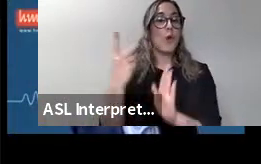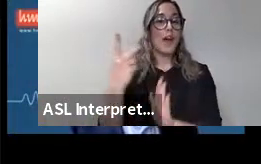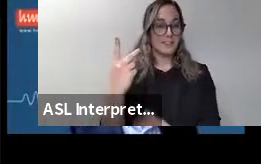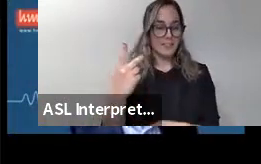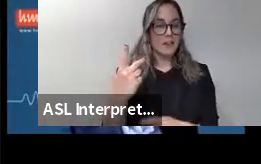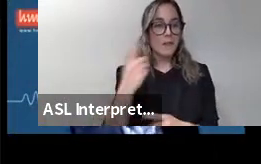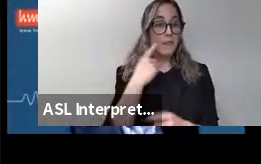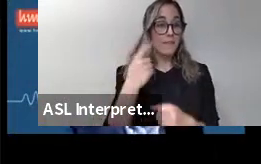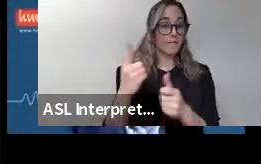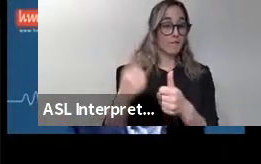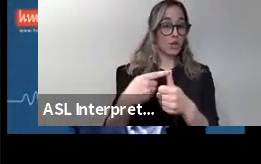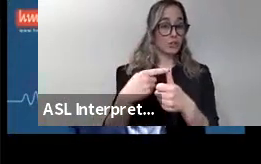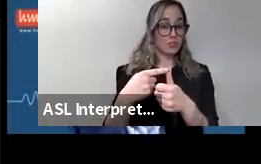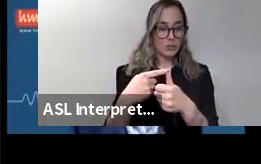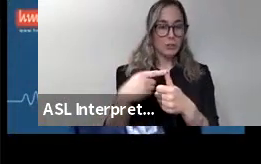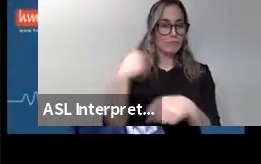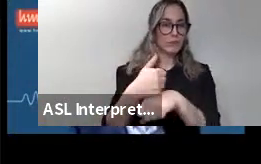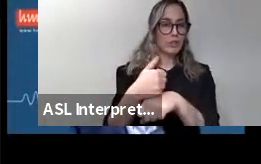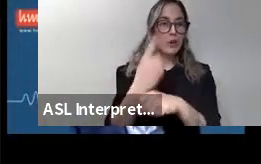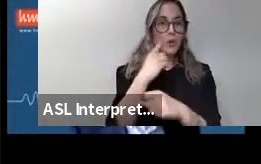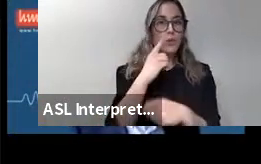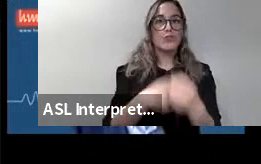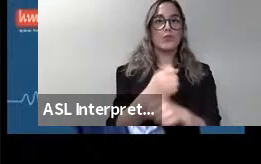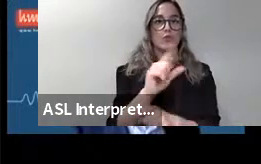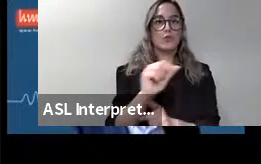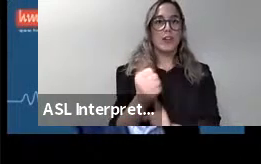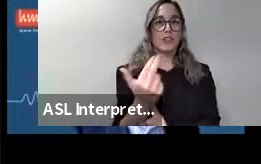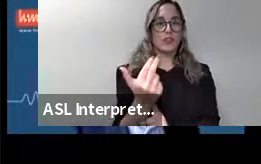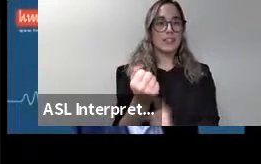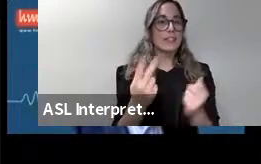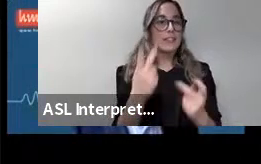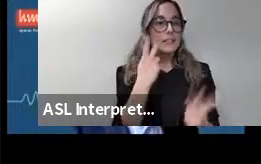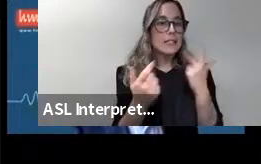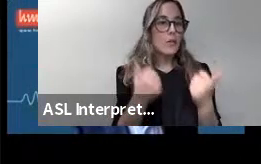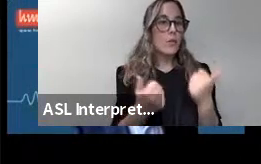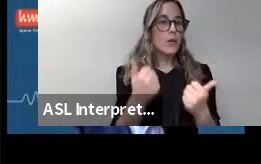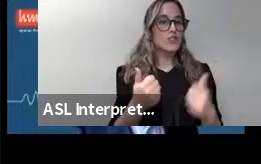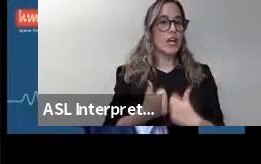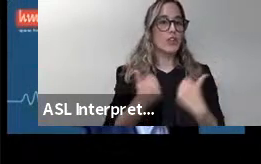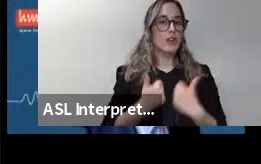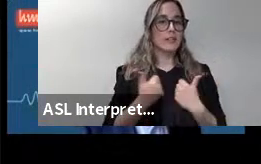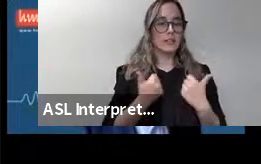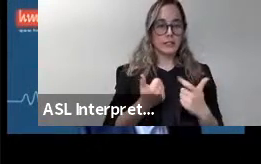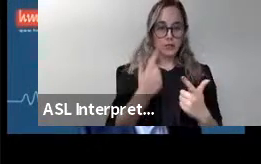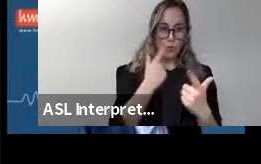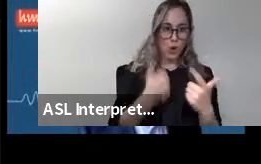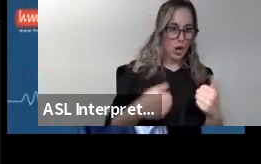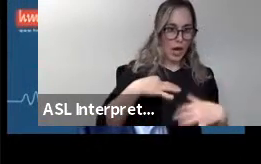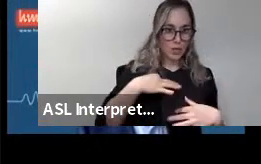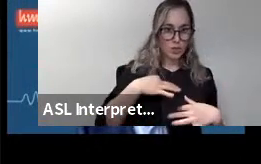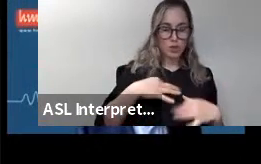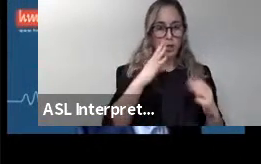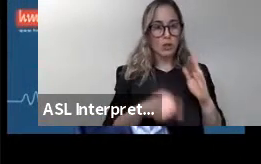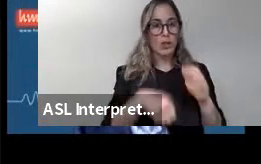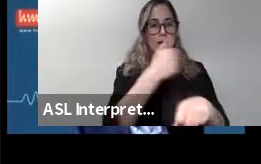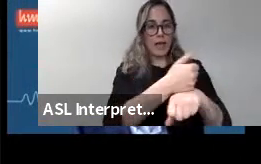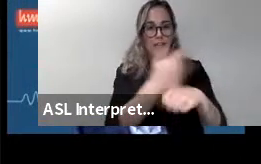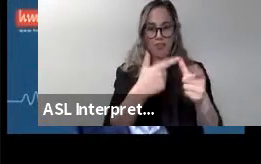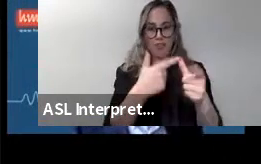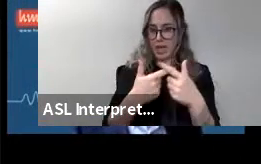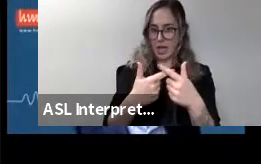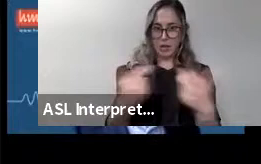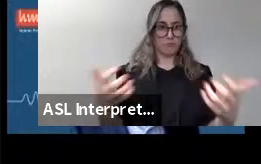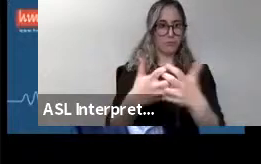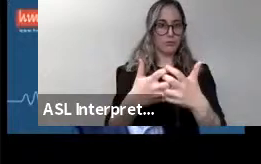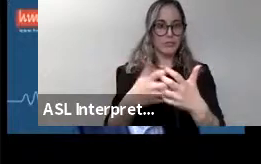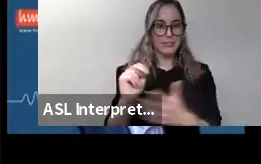was done in 2013 to determine which addresses were eligible for the survey and to stratify them by bands of DNL. A DNL